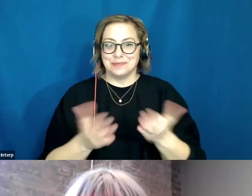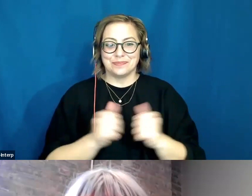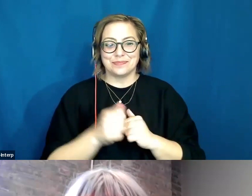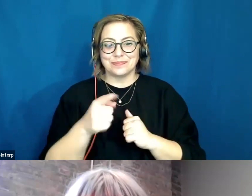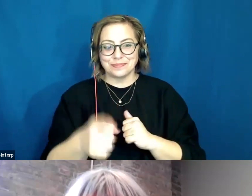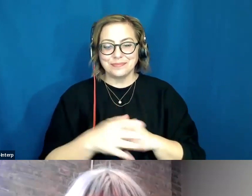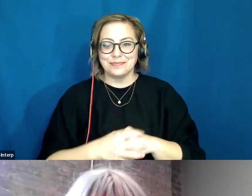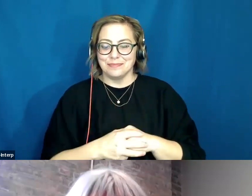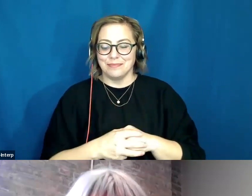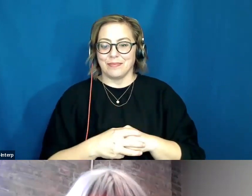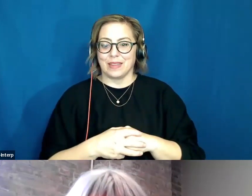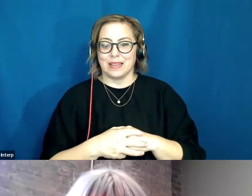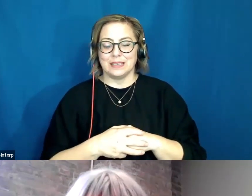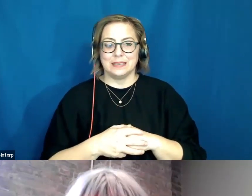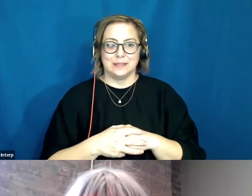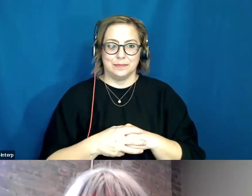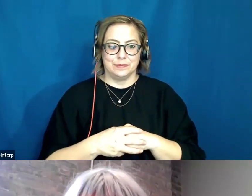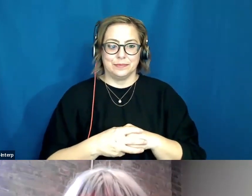kind of like